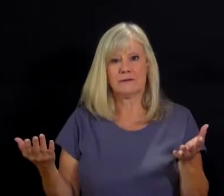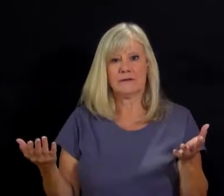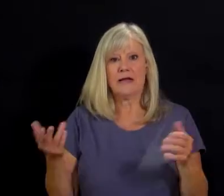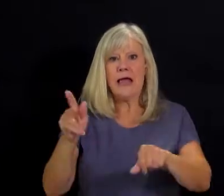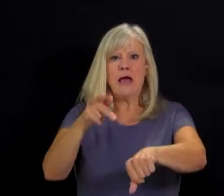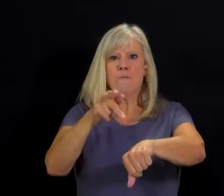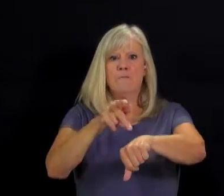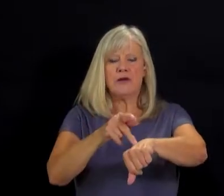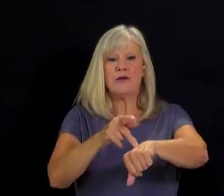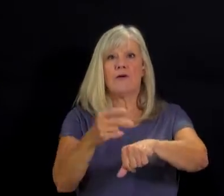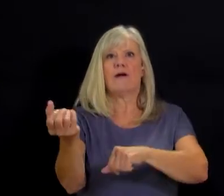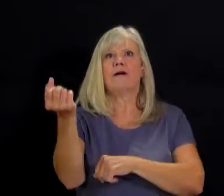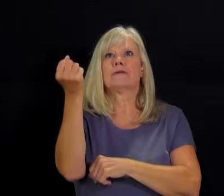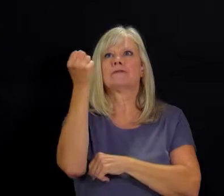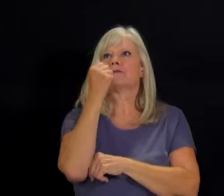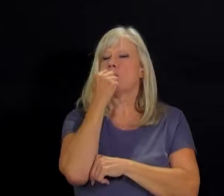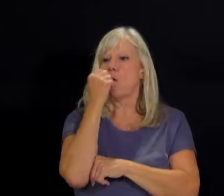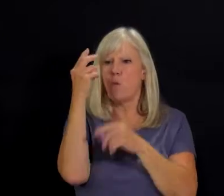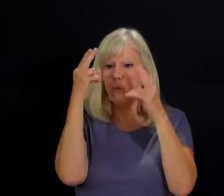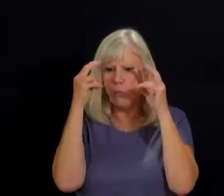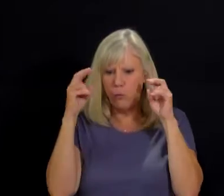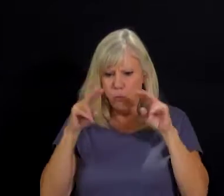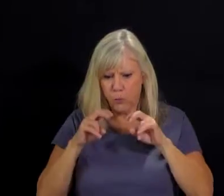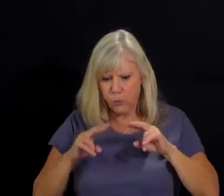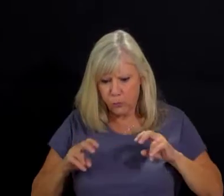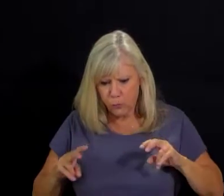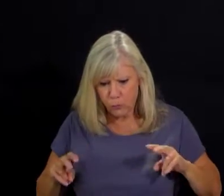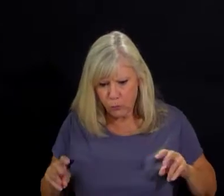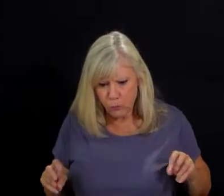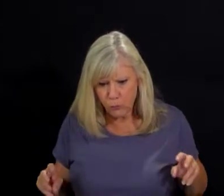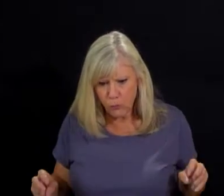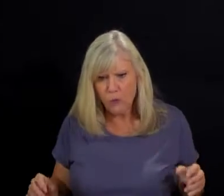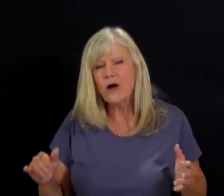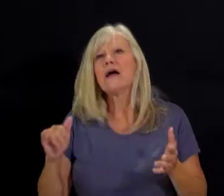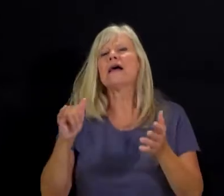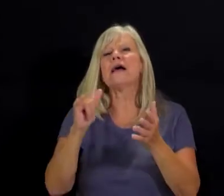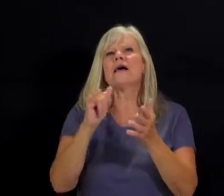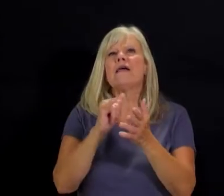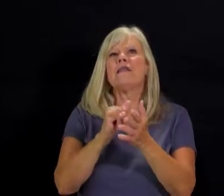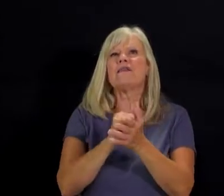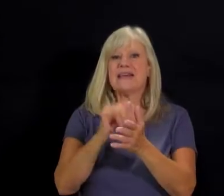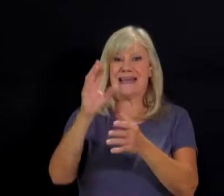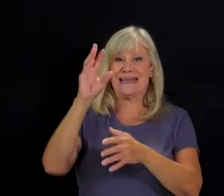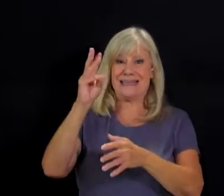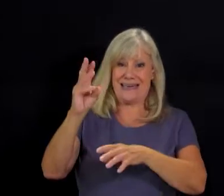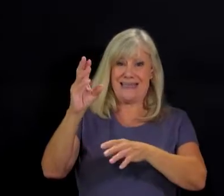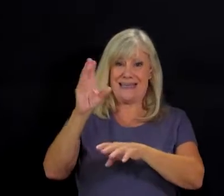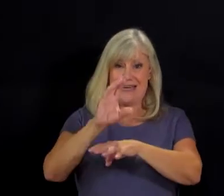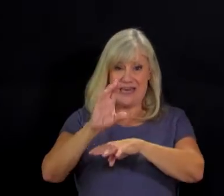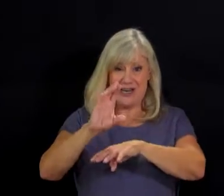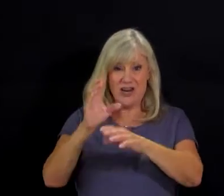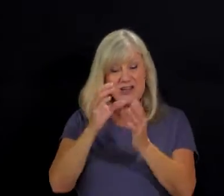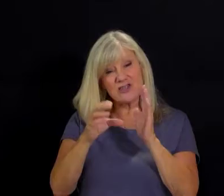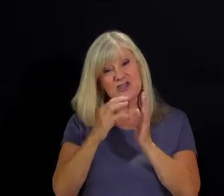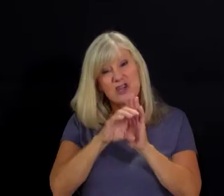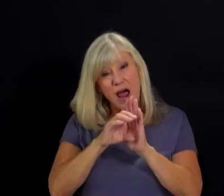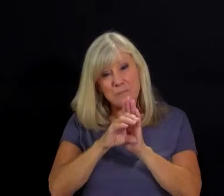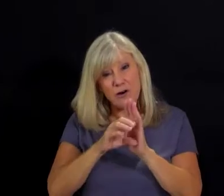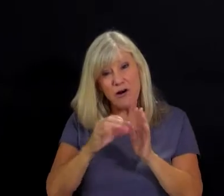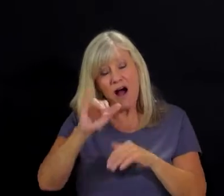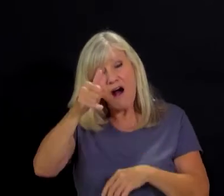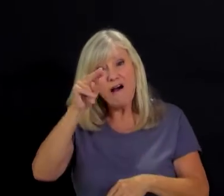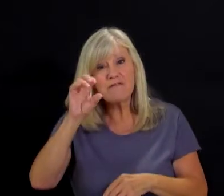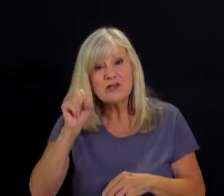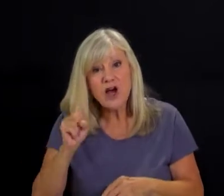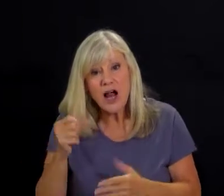discerned through Jesus' long bread of life discourse that comprises the sixth chapter of John's gospel, in which we have